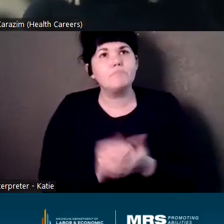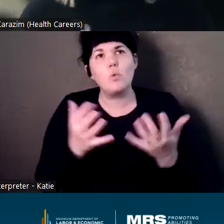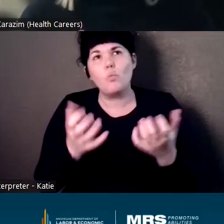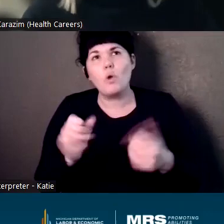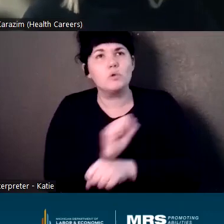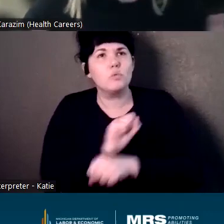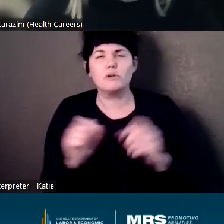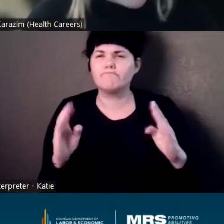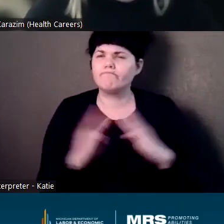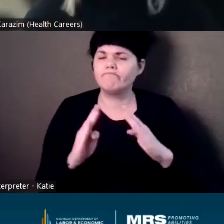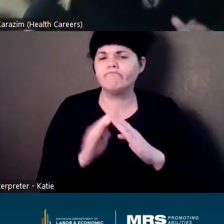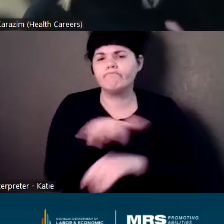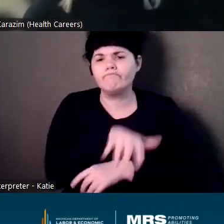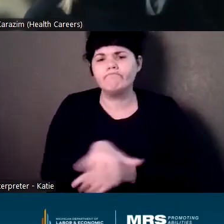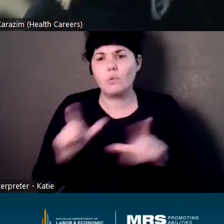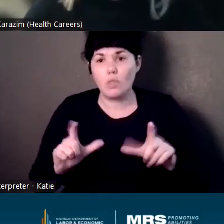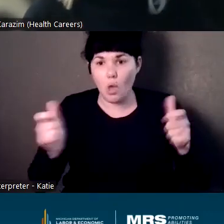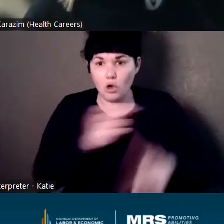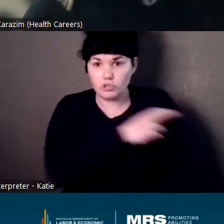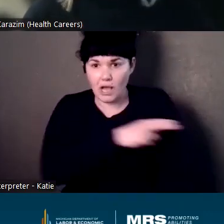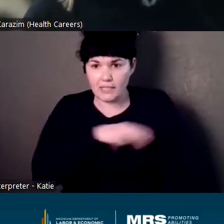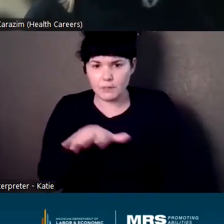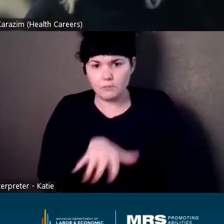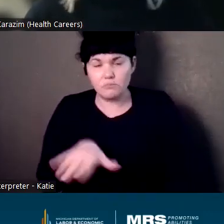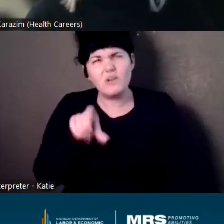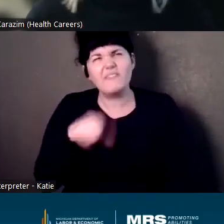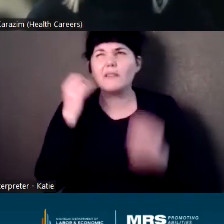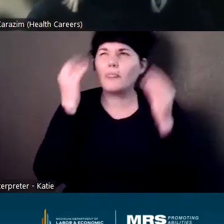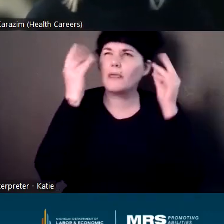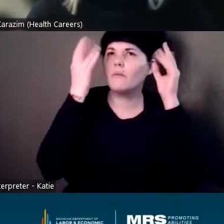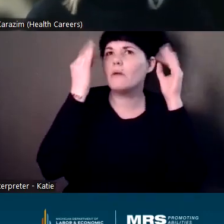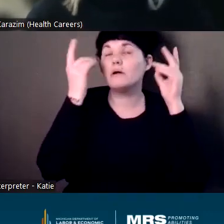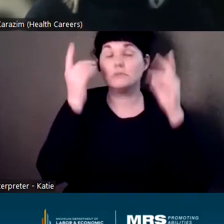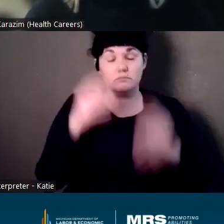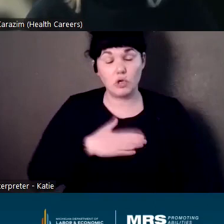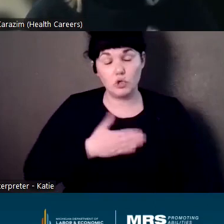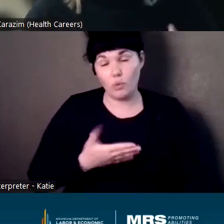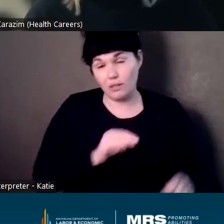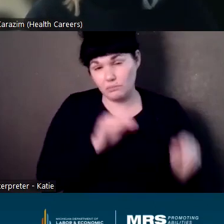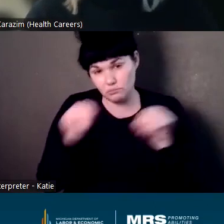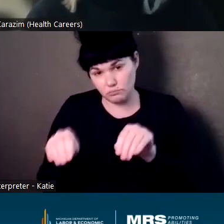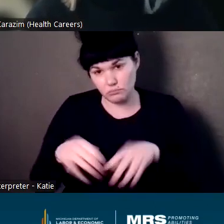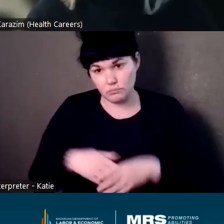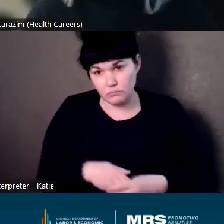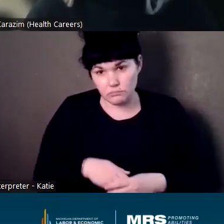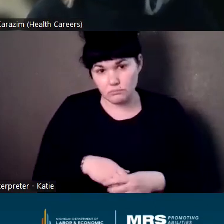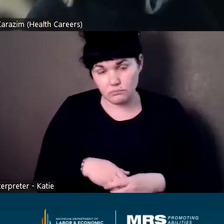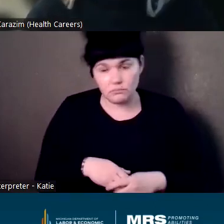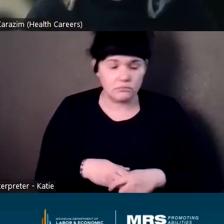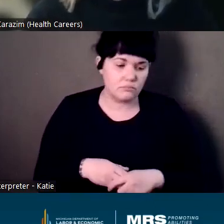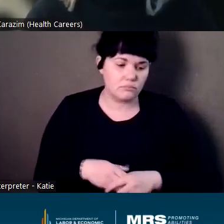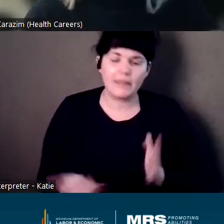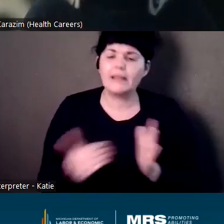urban large hospital, you have to think about that. Are you willing to relocate? And again, who do you want to